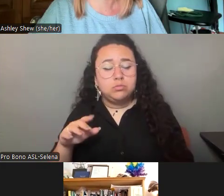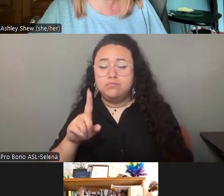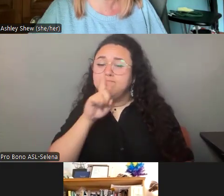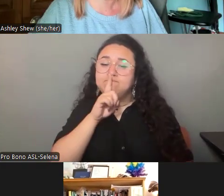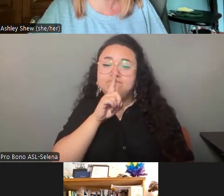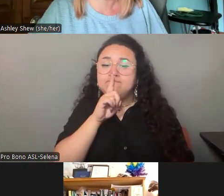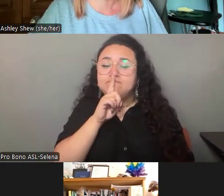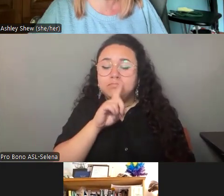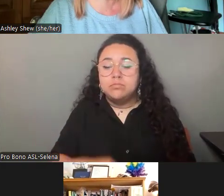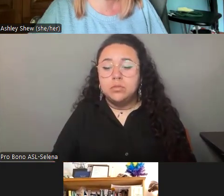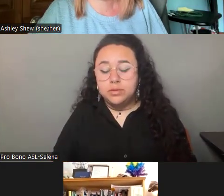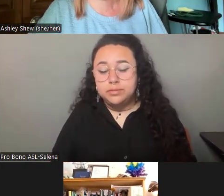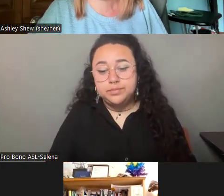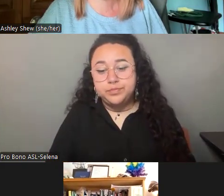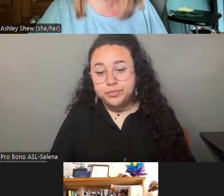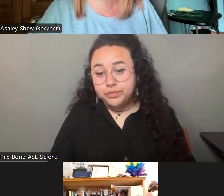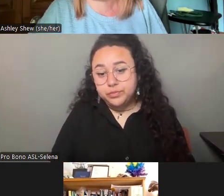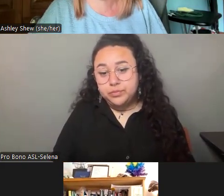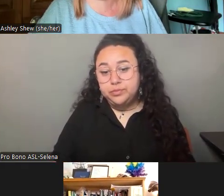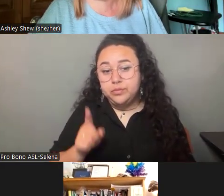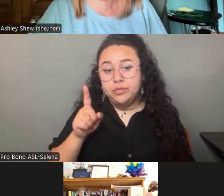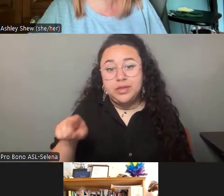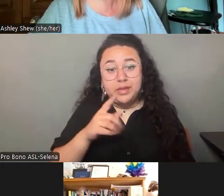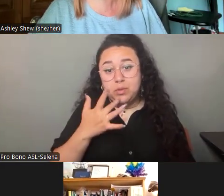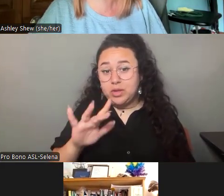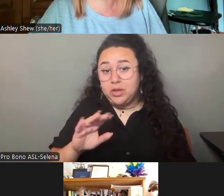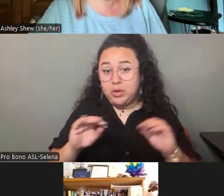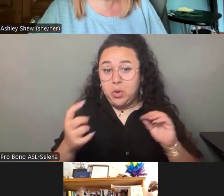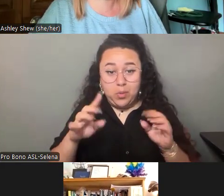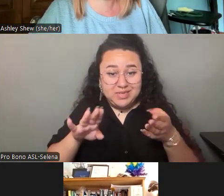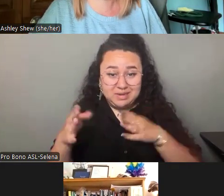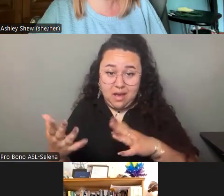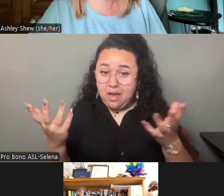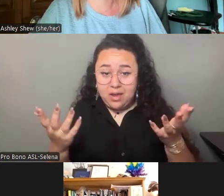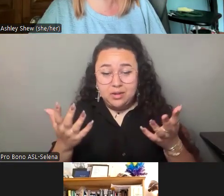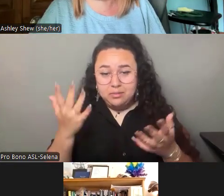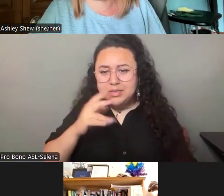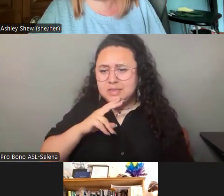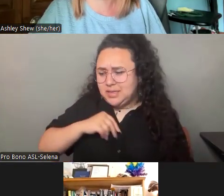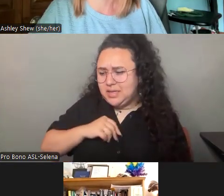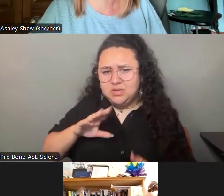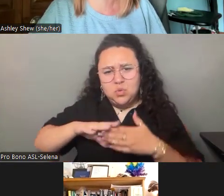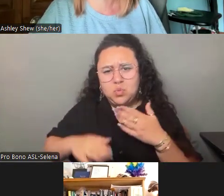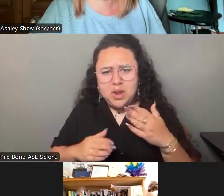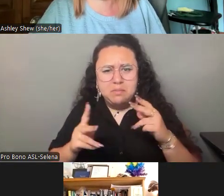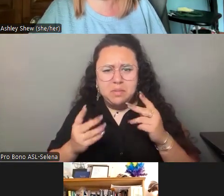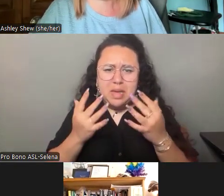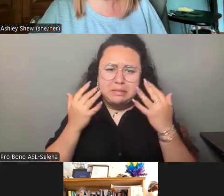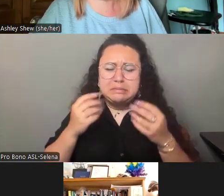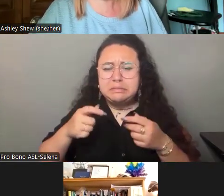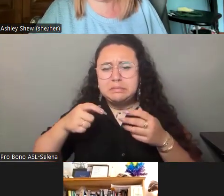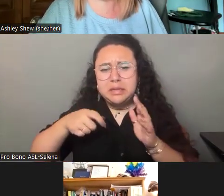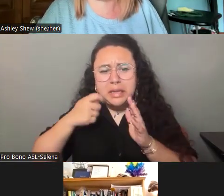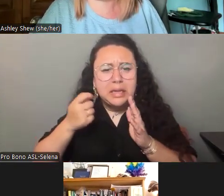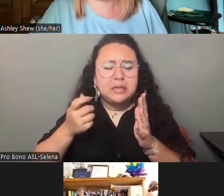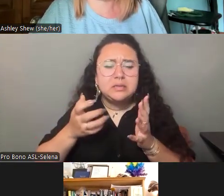and they were lucky no one died because Thanksgiving weekend in the United States is a time where people